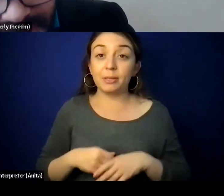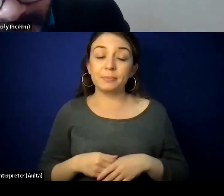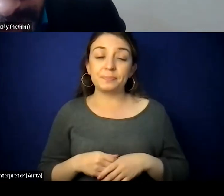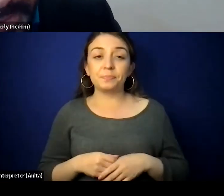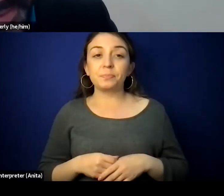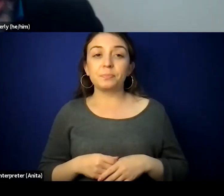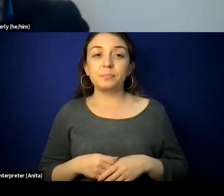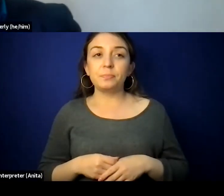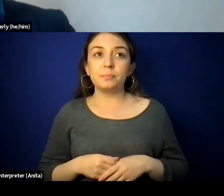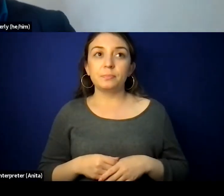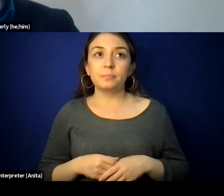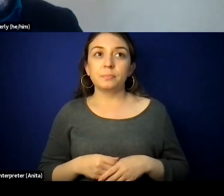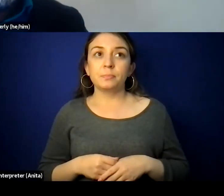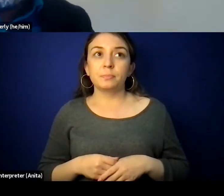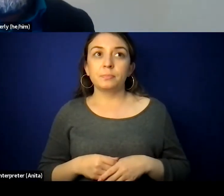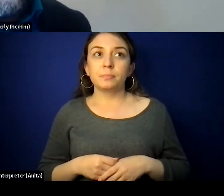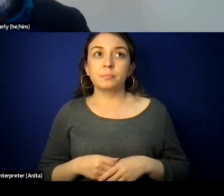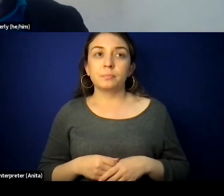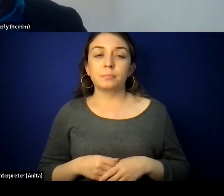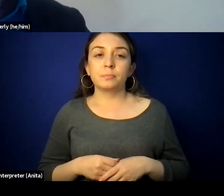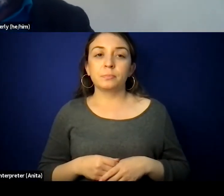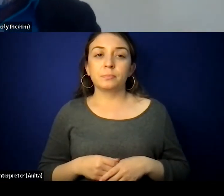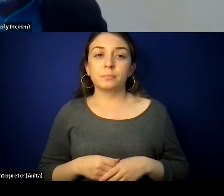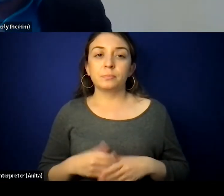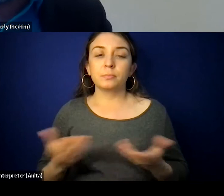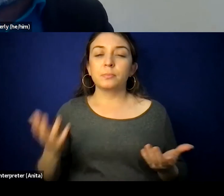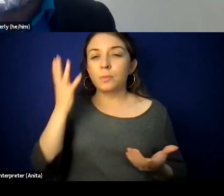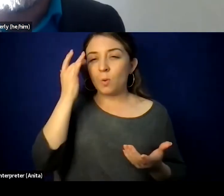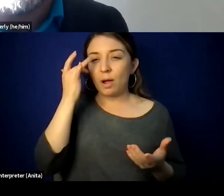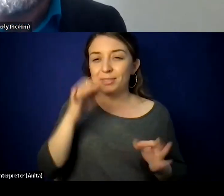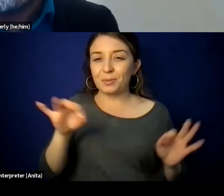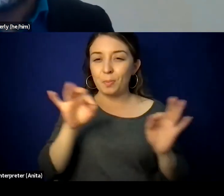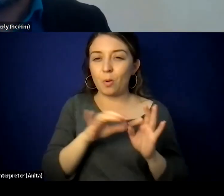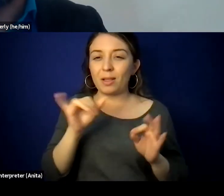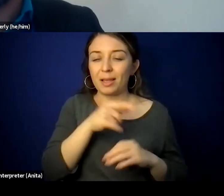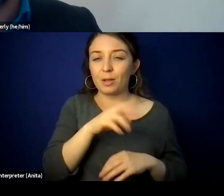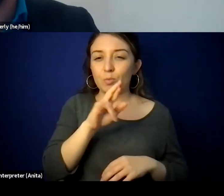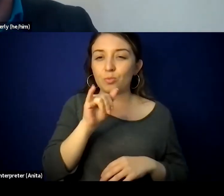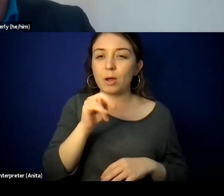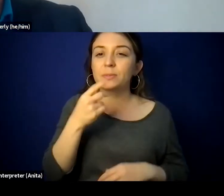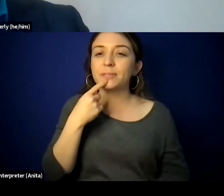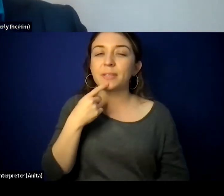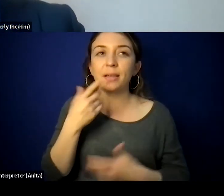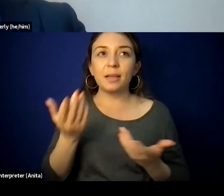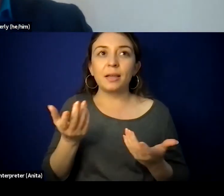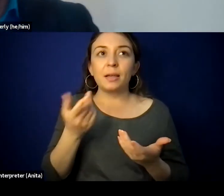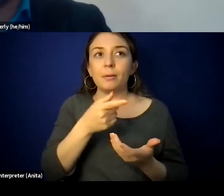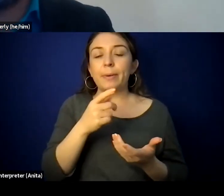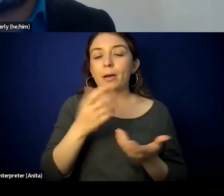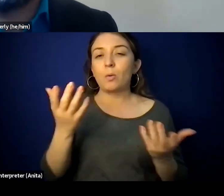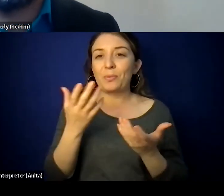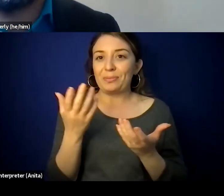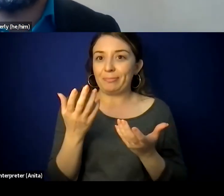Because that's in a way, both getting back to what Ryan was saying earlier about, accountability.